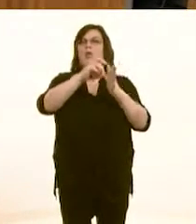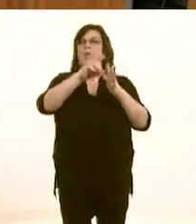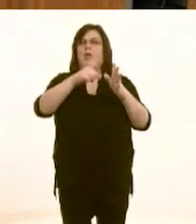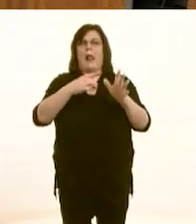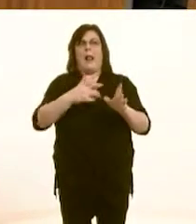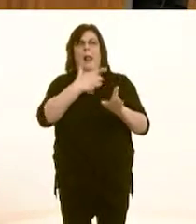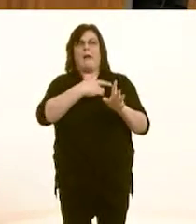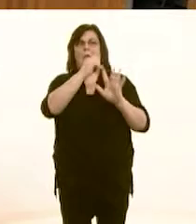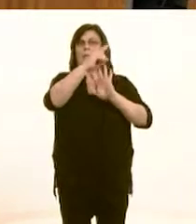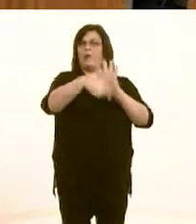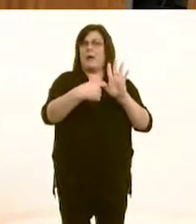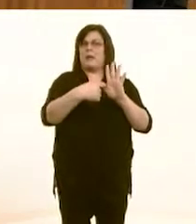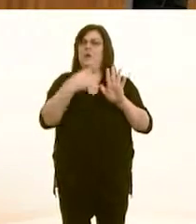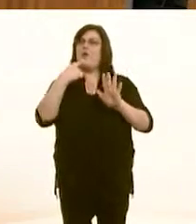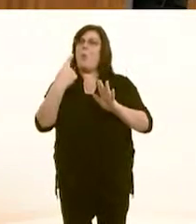put